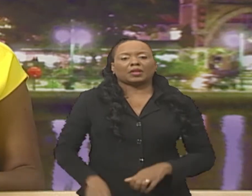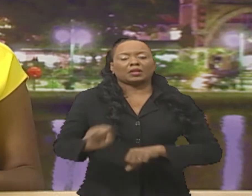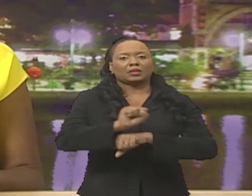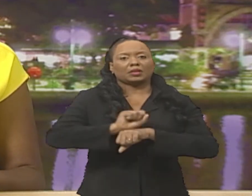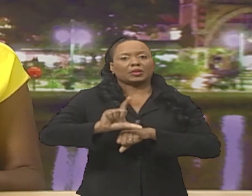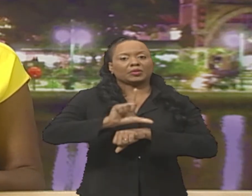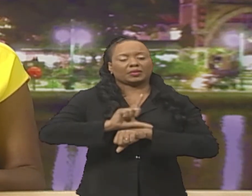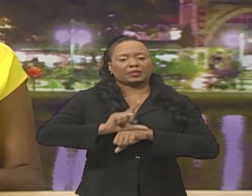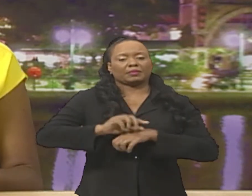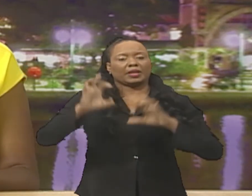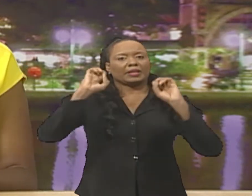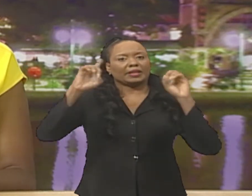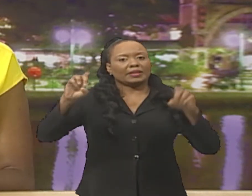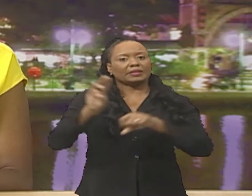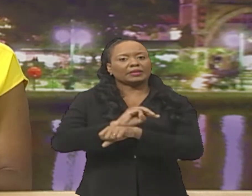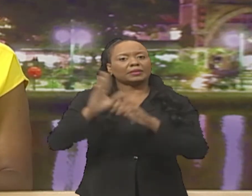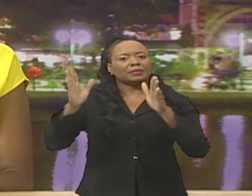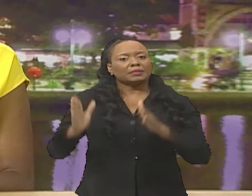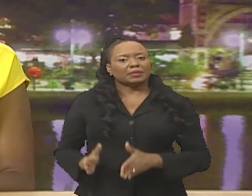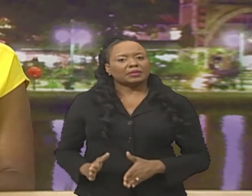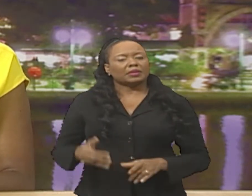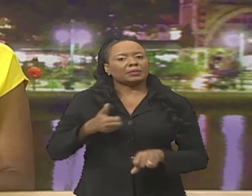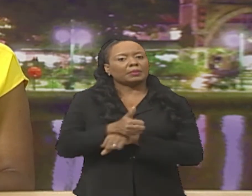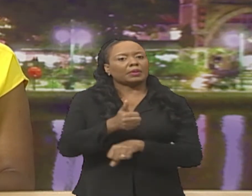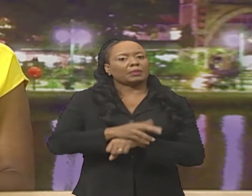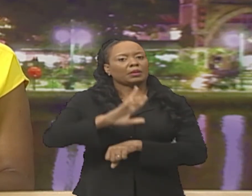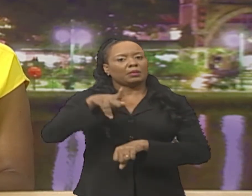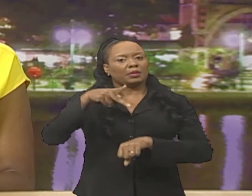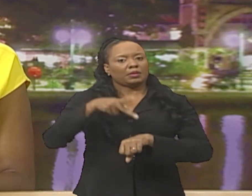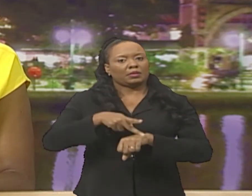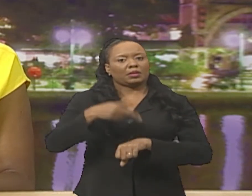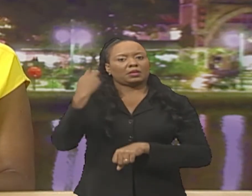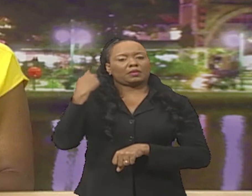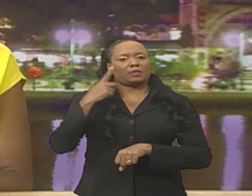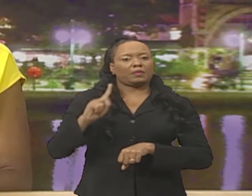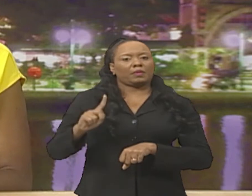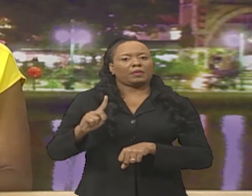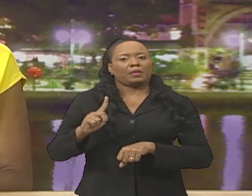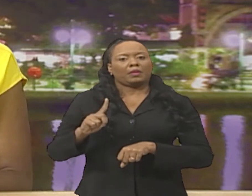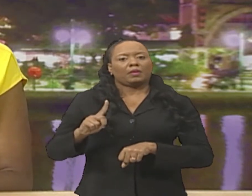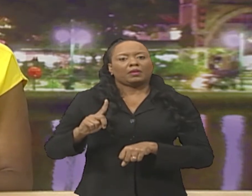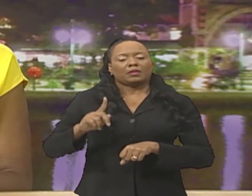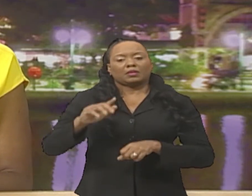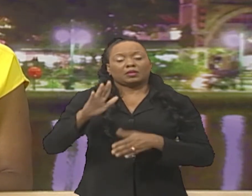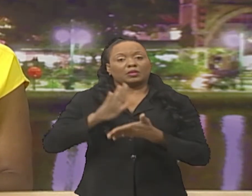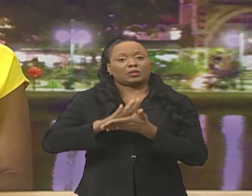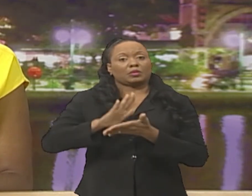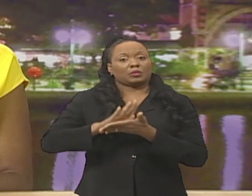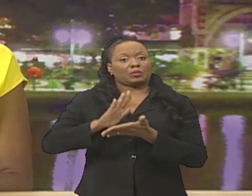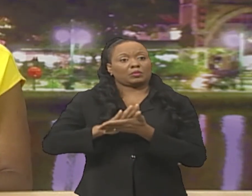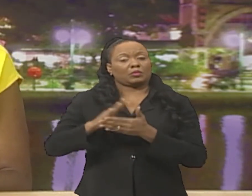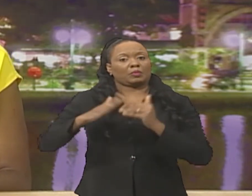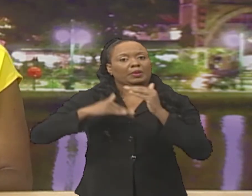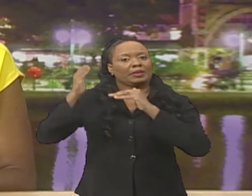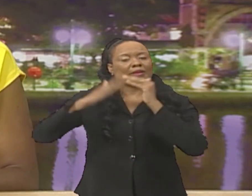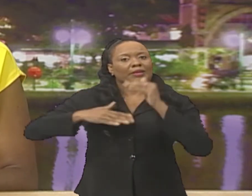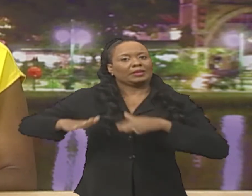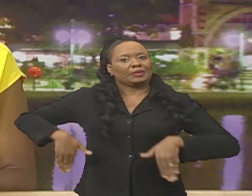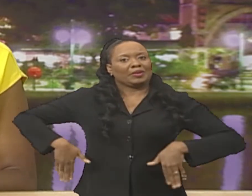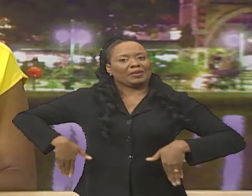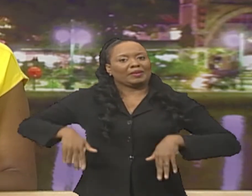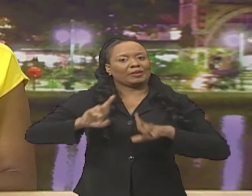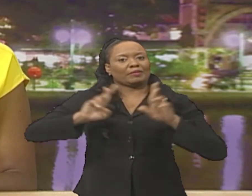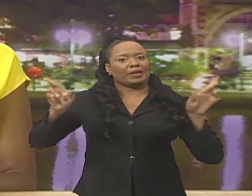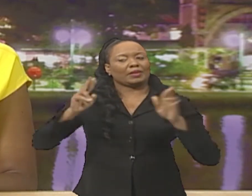In St. Lucia, Education Minister Dr. Gail Rigobert is blaming principals for the delay in school plant refurbishment, and